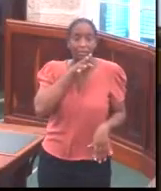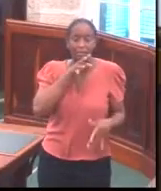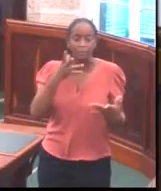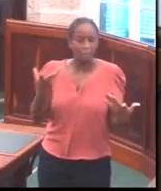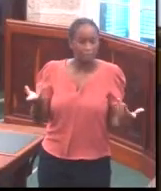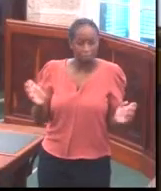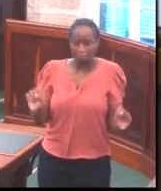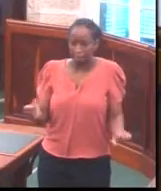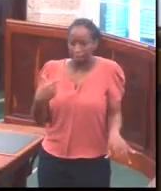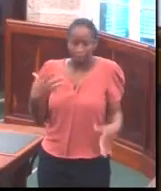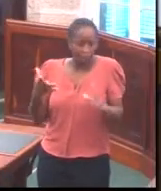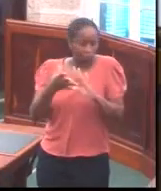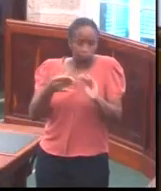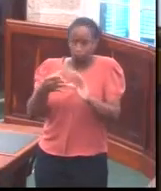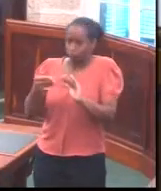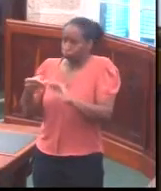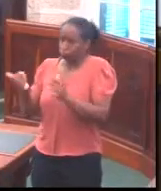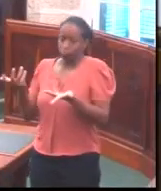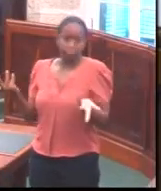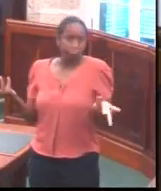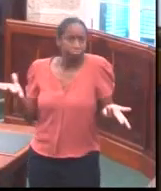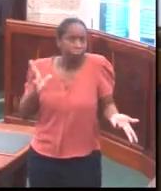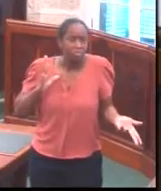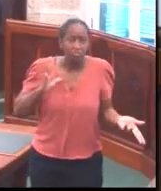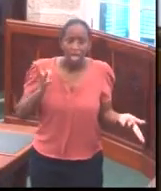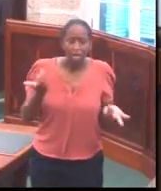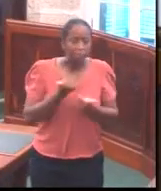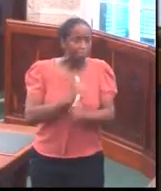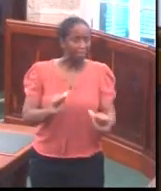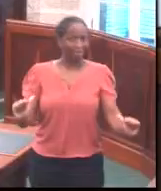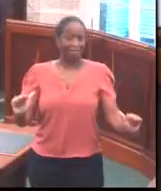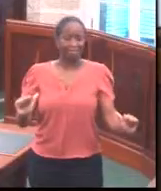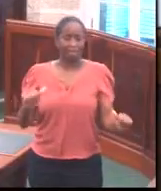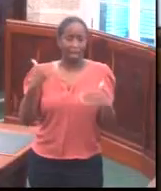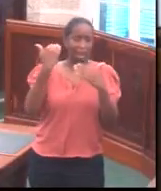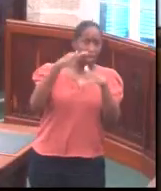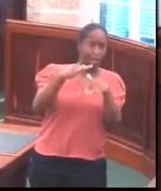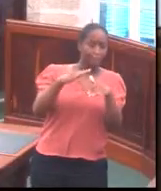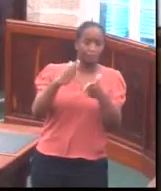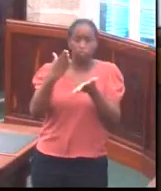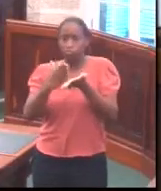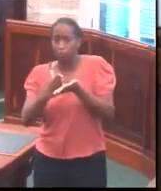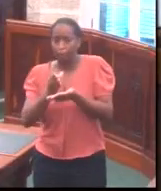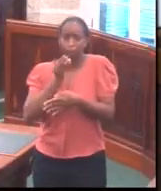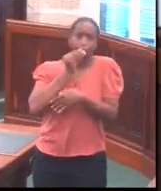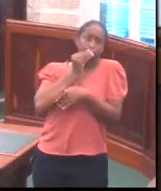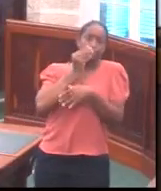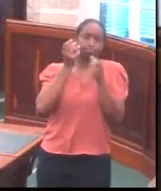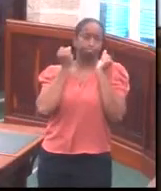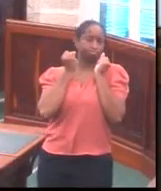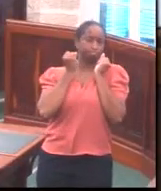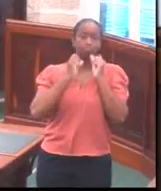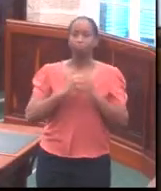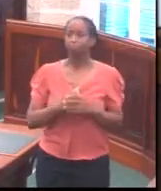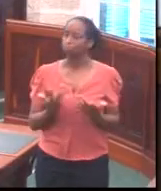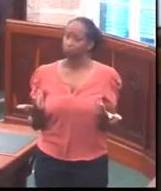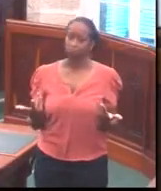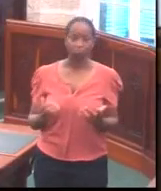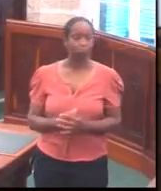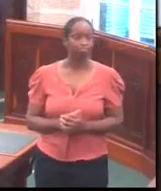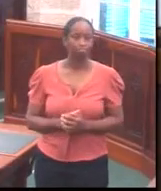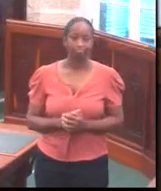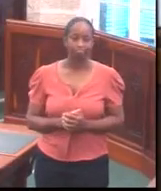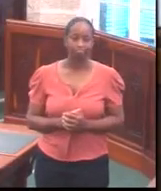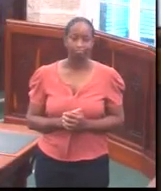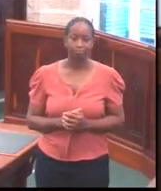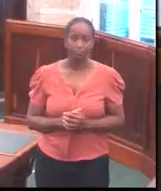of the citizen are to be ventilated in this place. But if you, sir, tell me today that